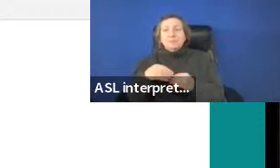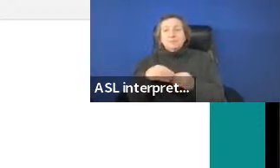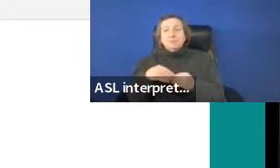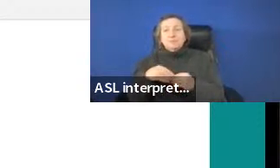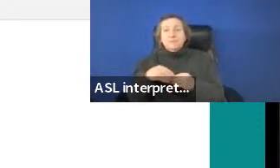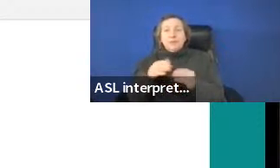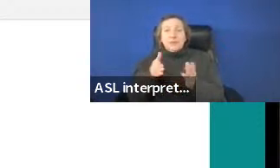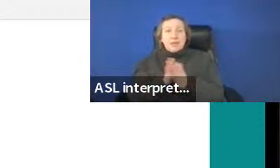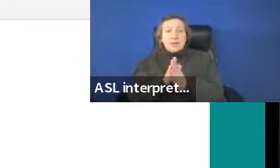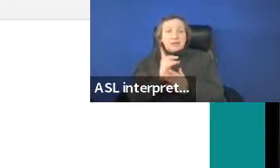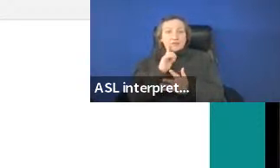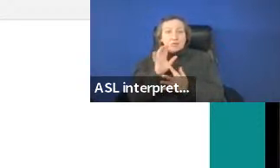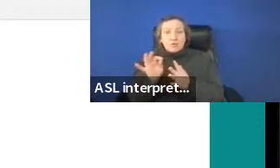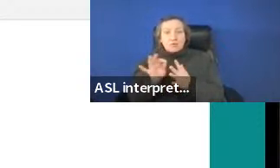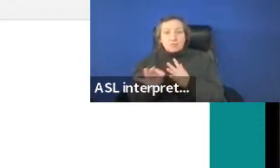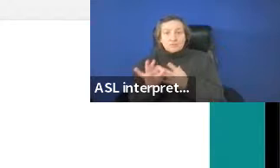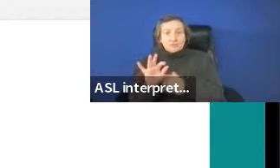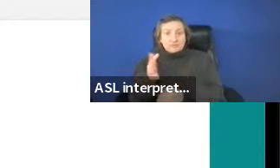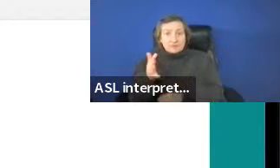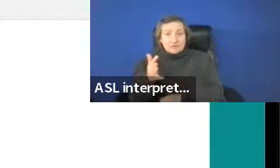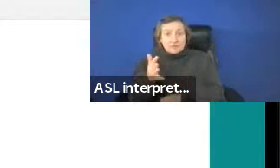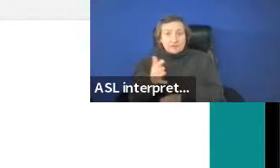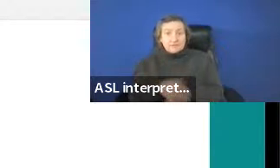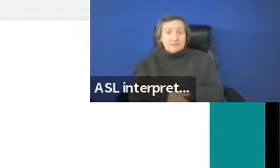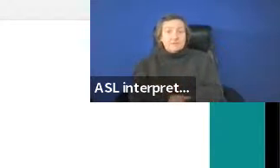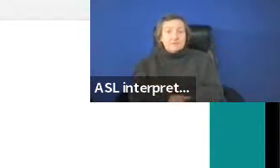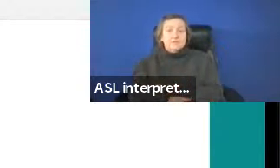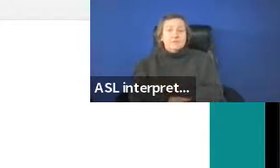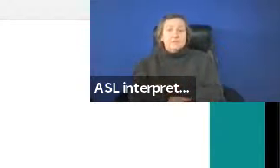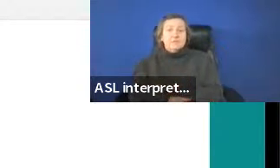ask for option 5.